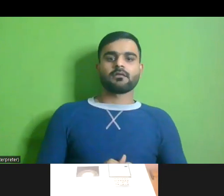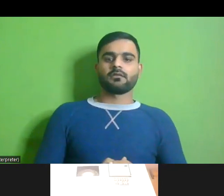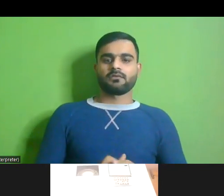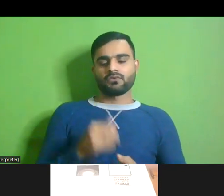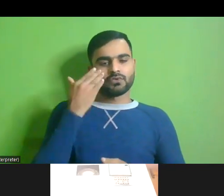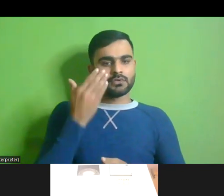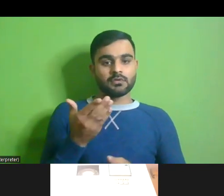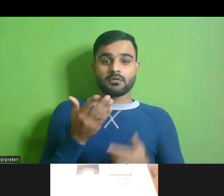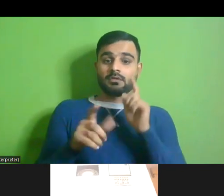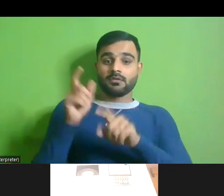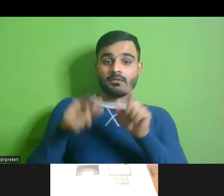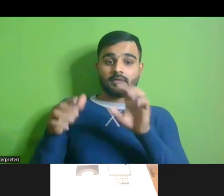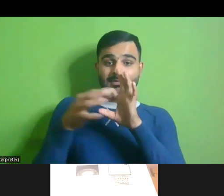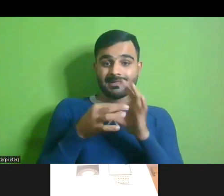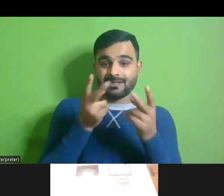know, I think